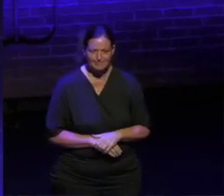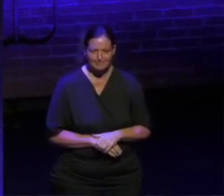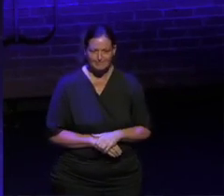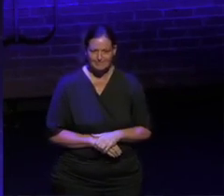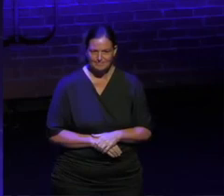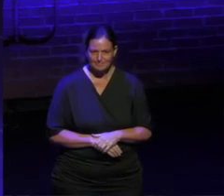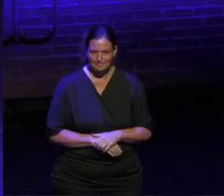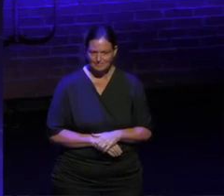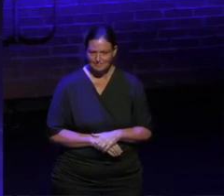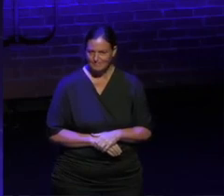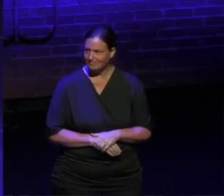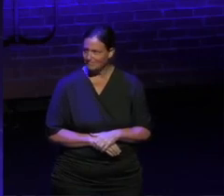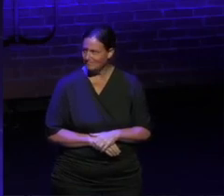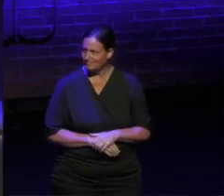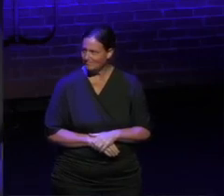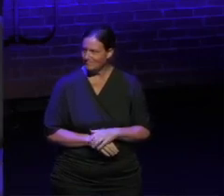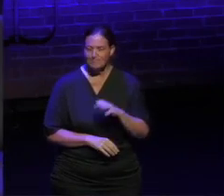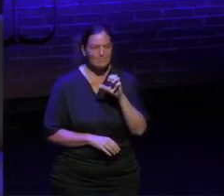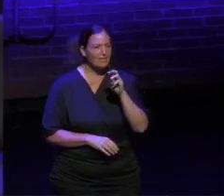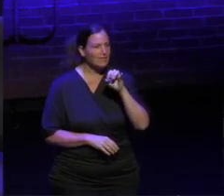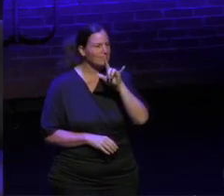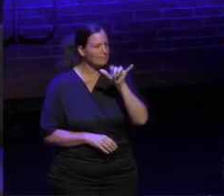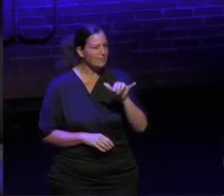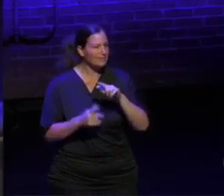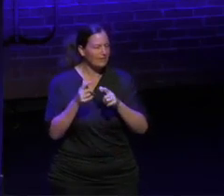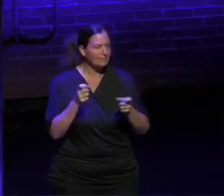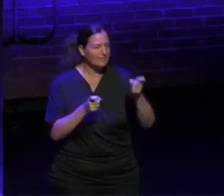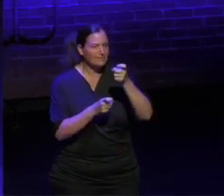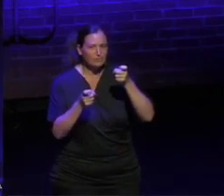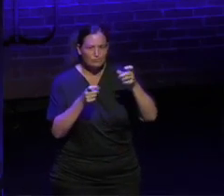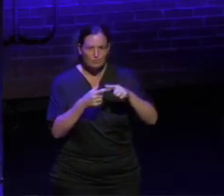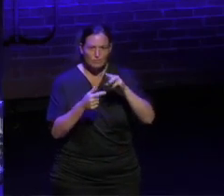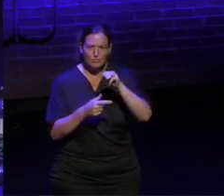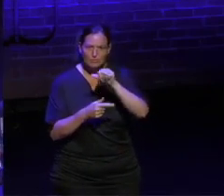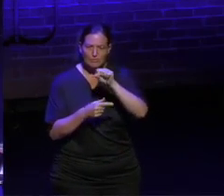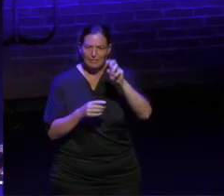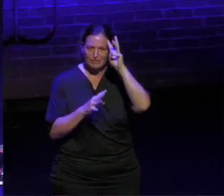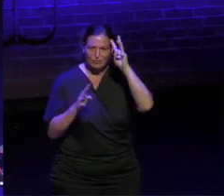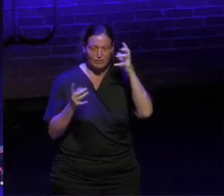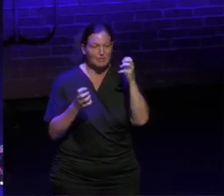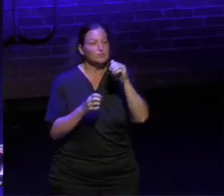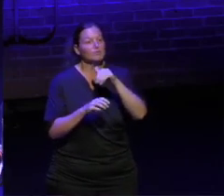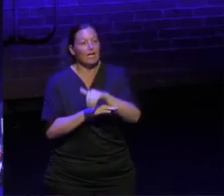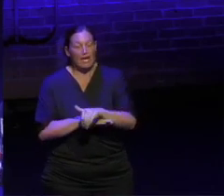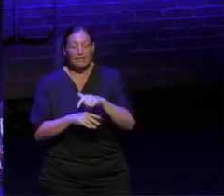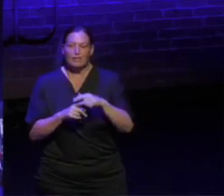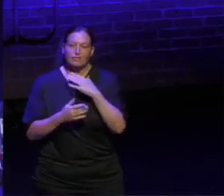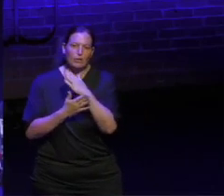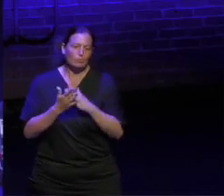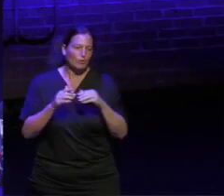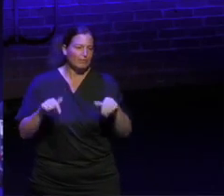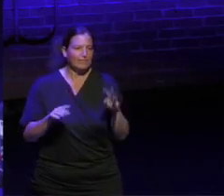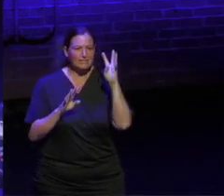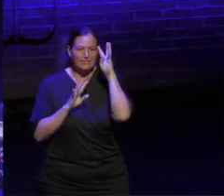Thanks, Hank. Good evening, all. I'm Emily Reddick. I'm the executive director of Mass Creative, but tonight I'm here as a part of the